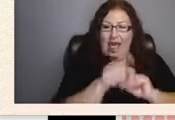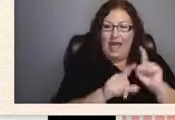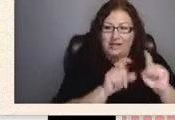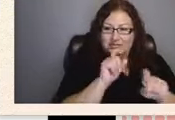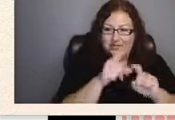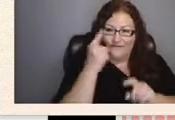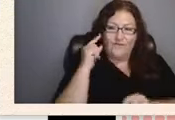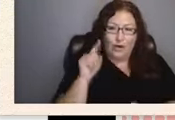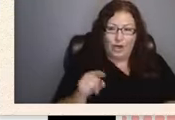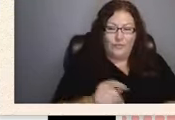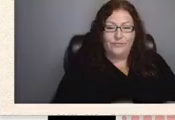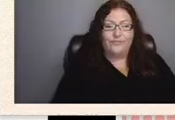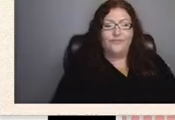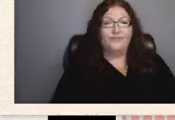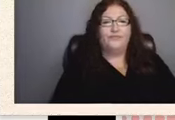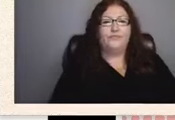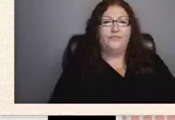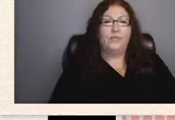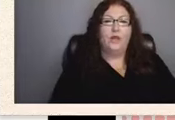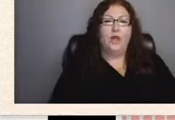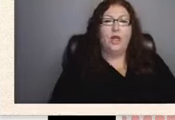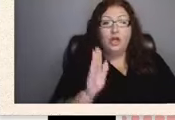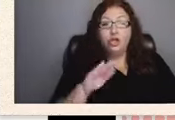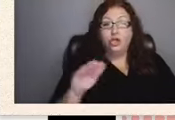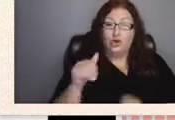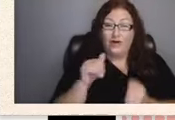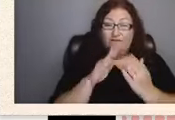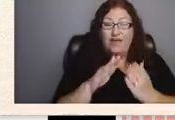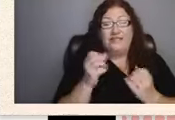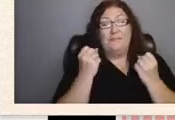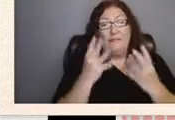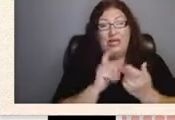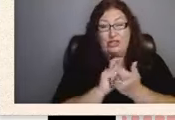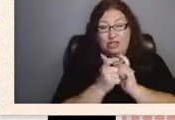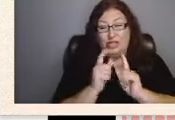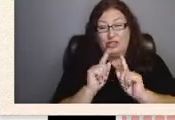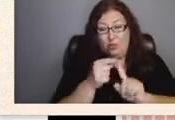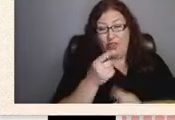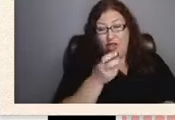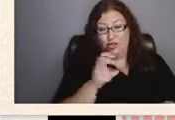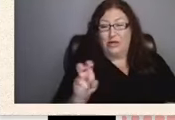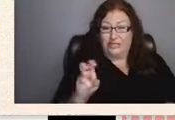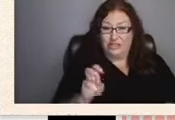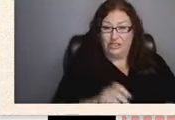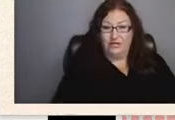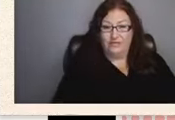questions. Children face many changes when they transition.